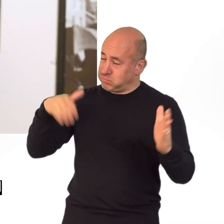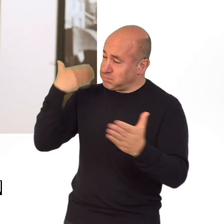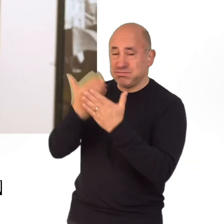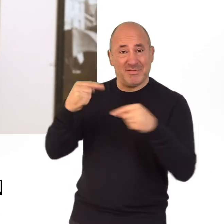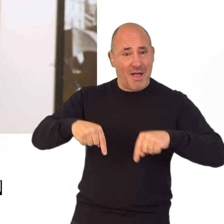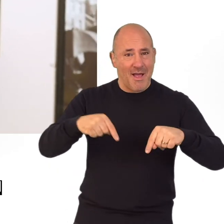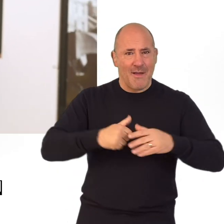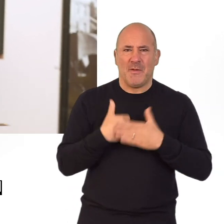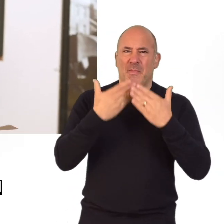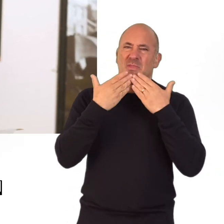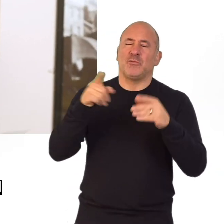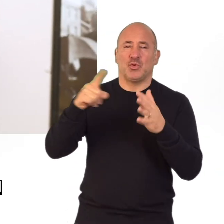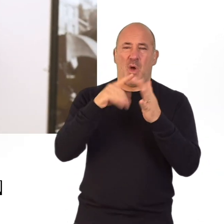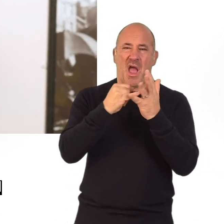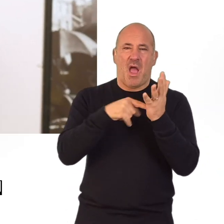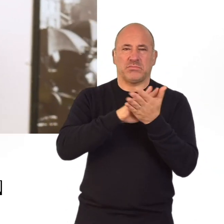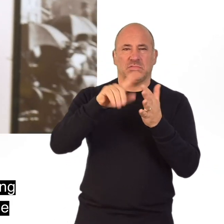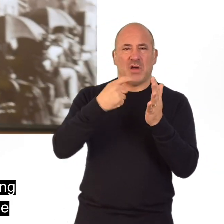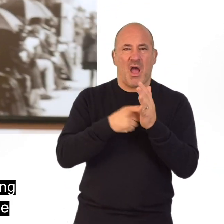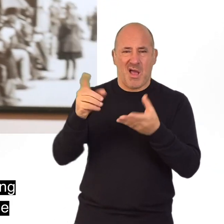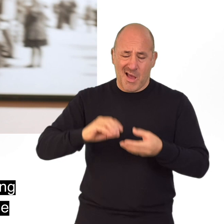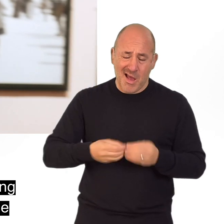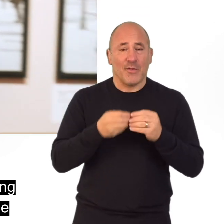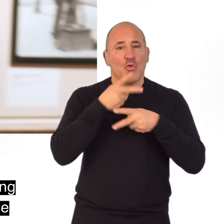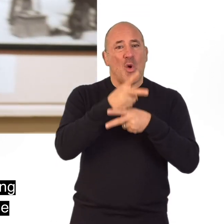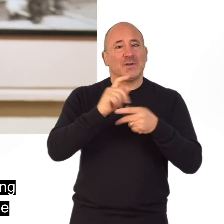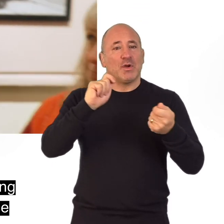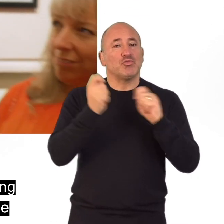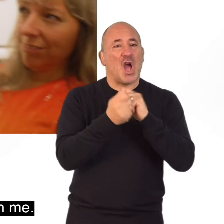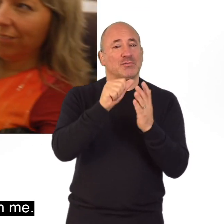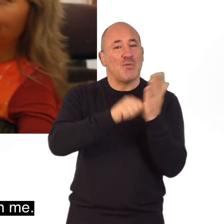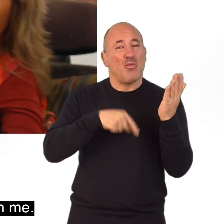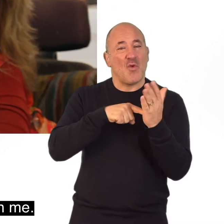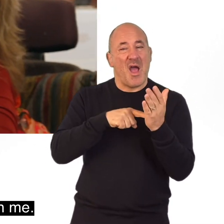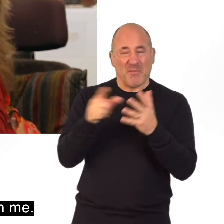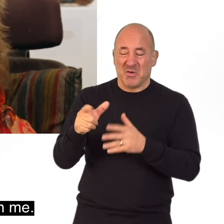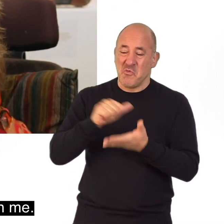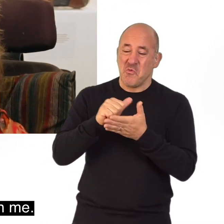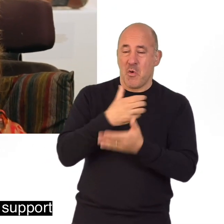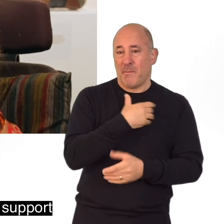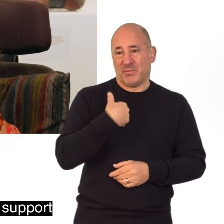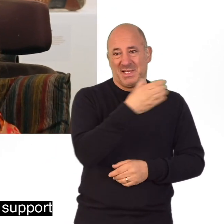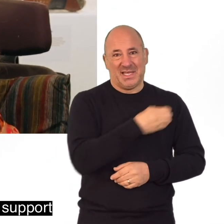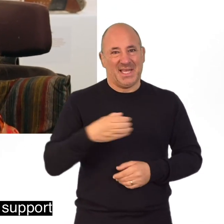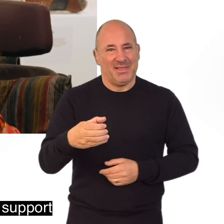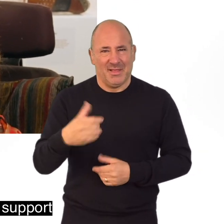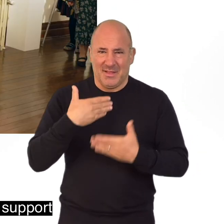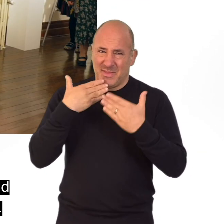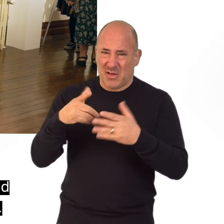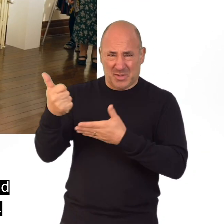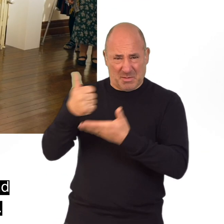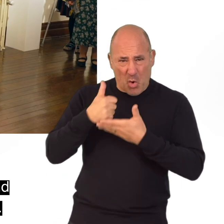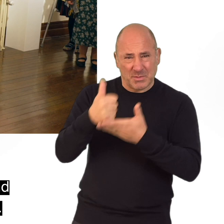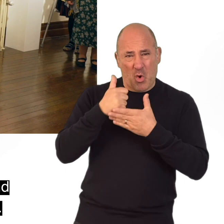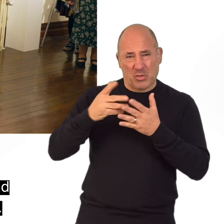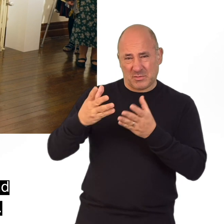say my final thank you to Esther, who created the Curating for Change programme and who took a chance on me. Thank you as well for all the support in